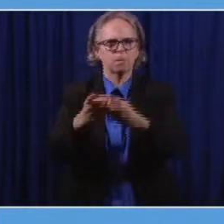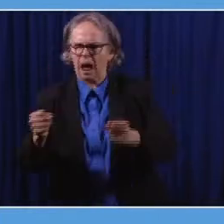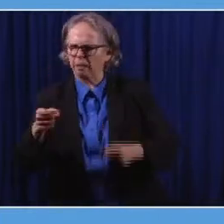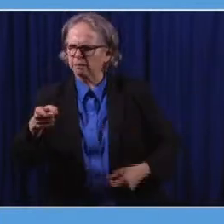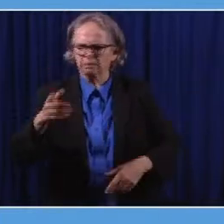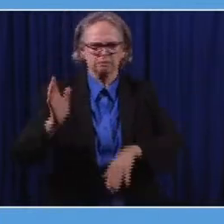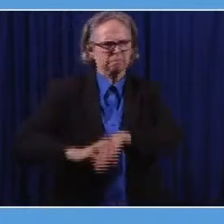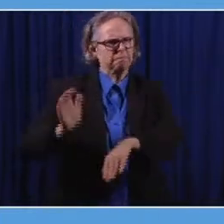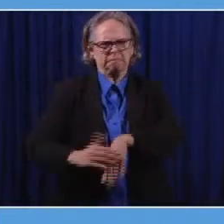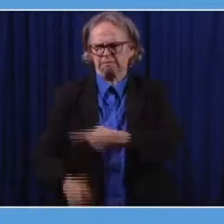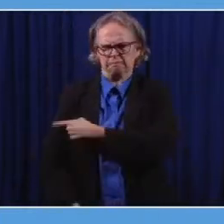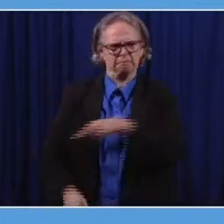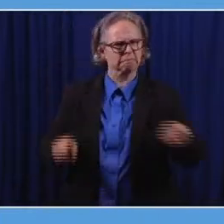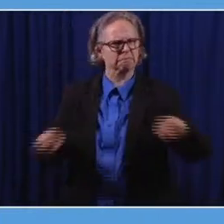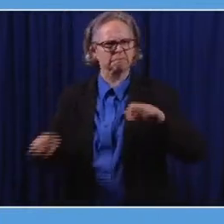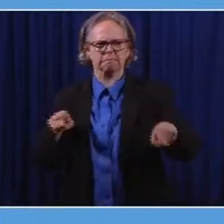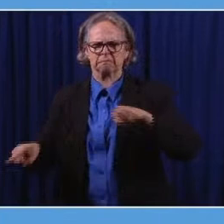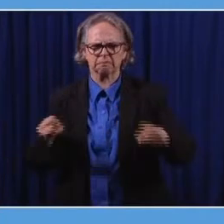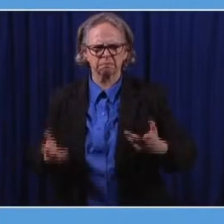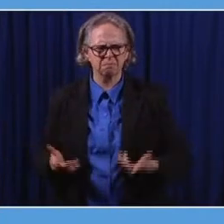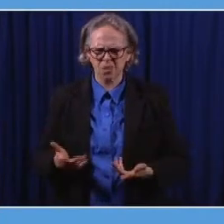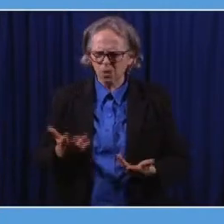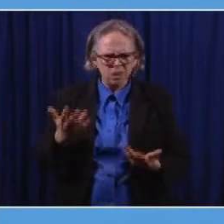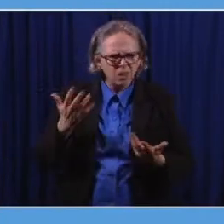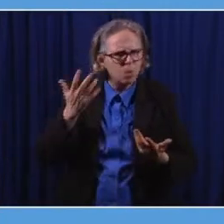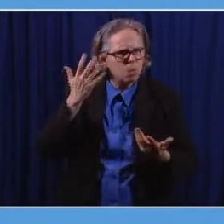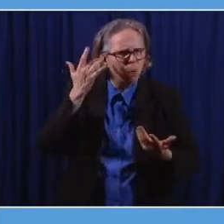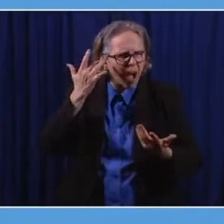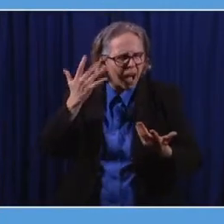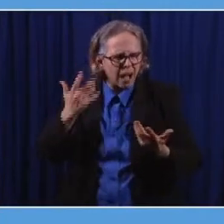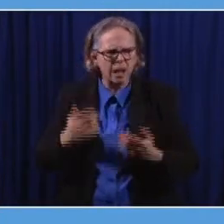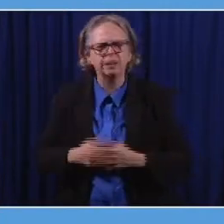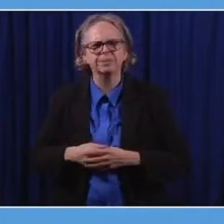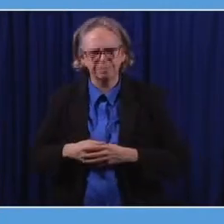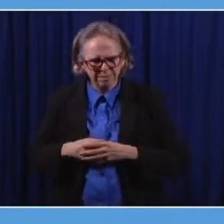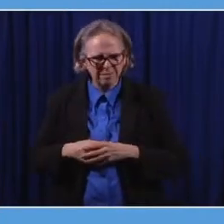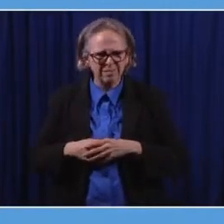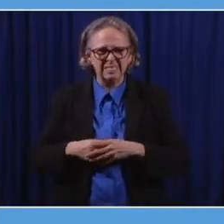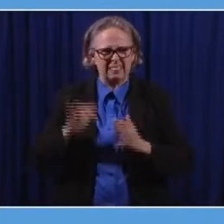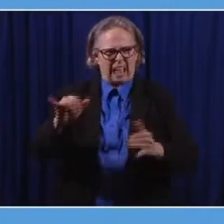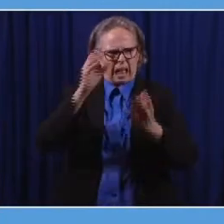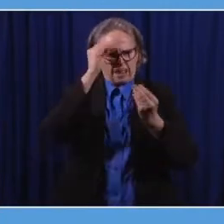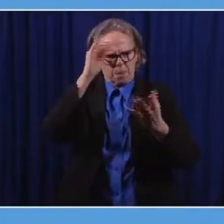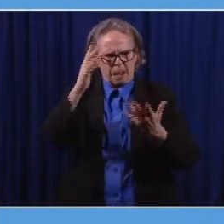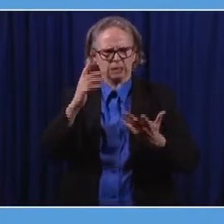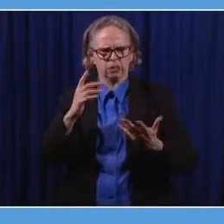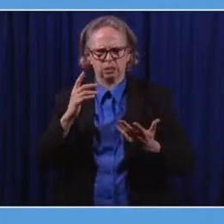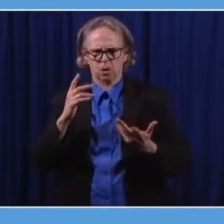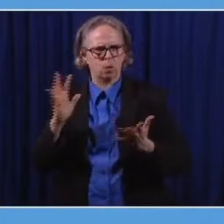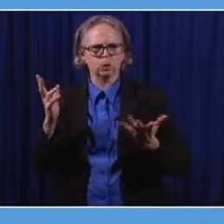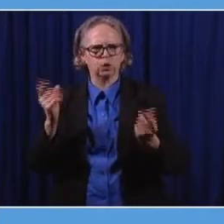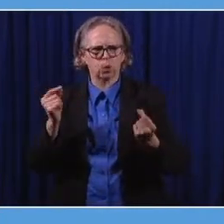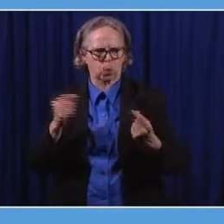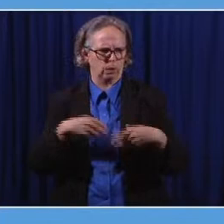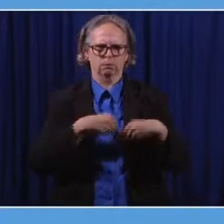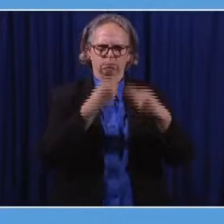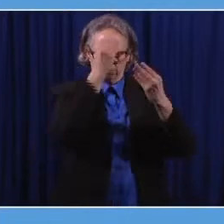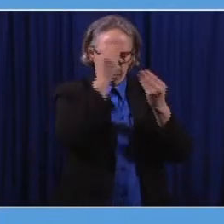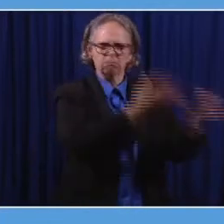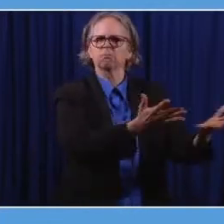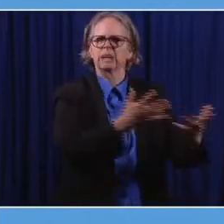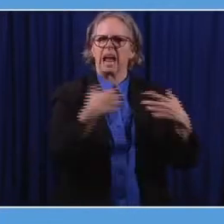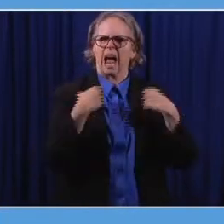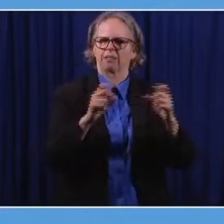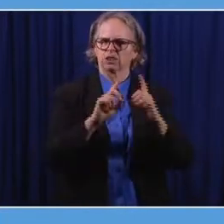data. But the point is to get it to the people who can use it right on the ground. The Ohio Department of